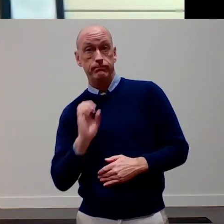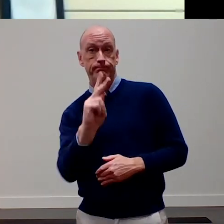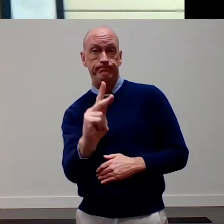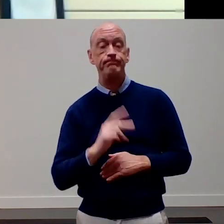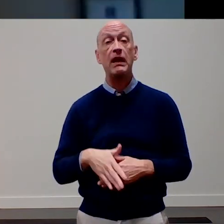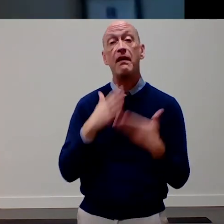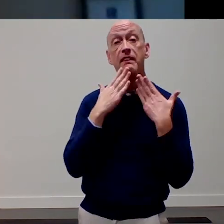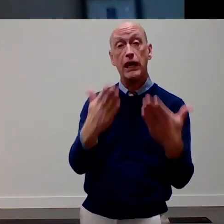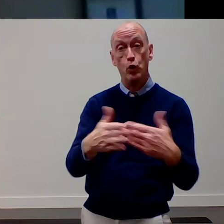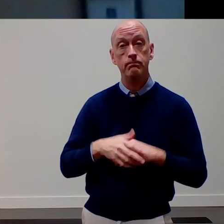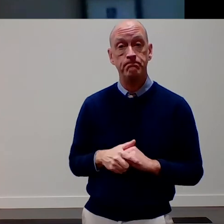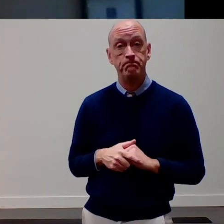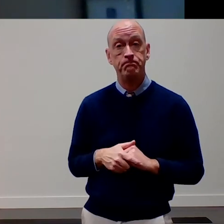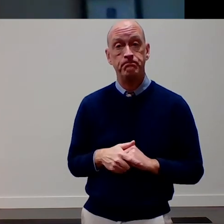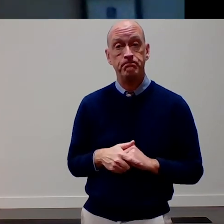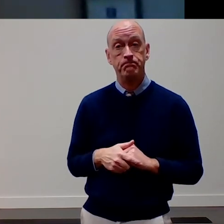Thank you.